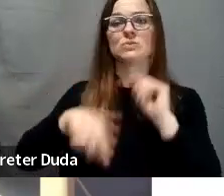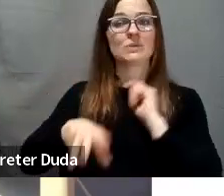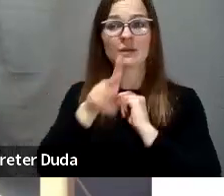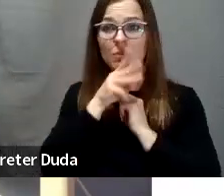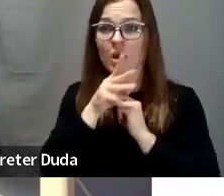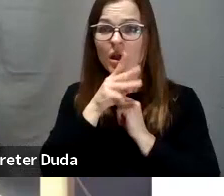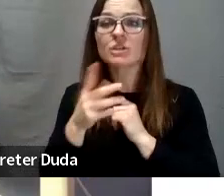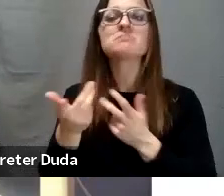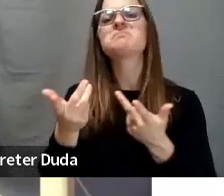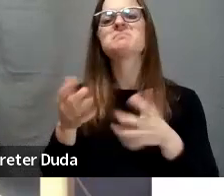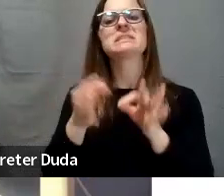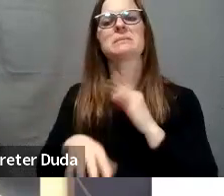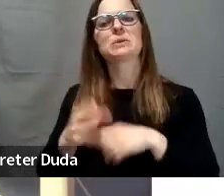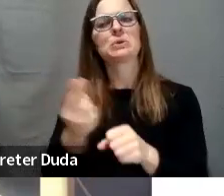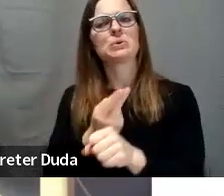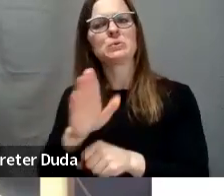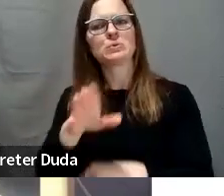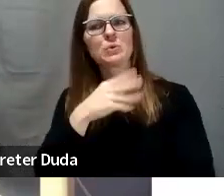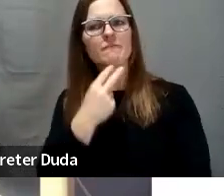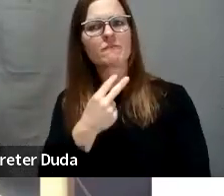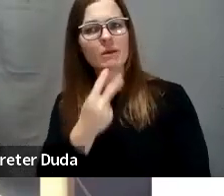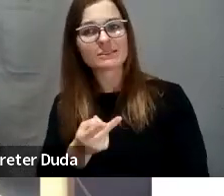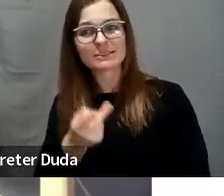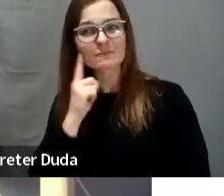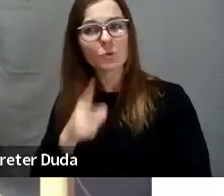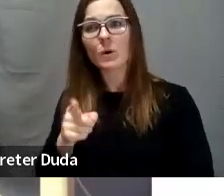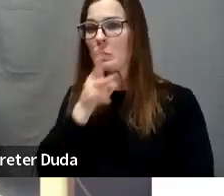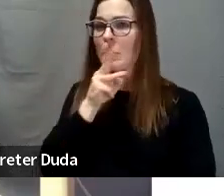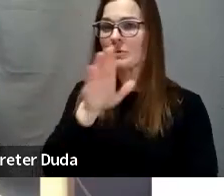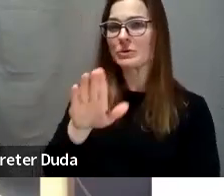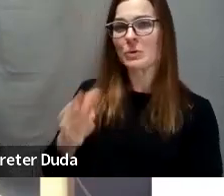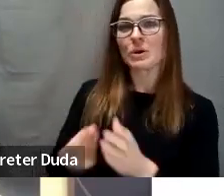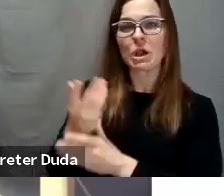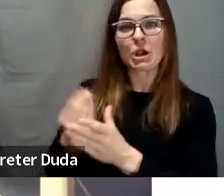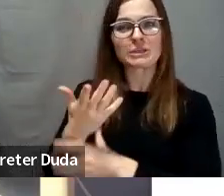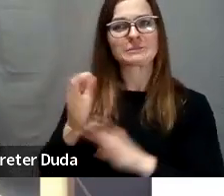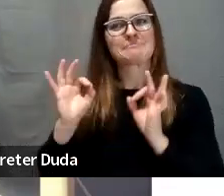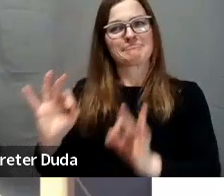can use your voice to water your garden, and that is so cool.